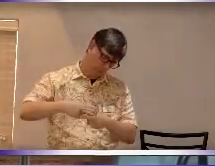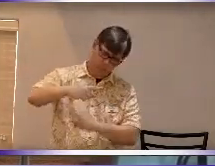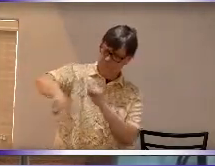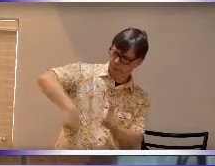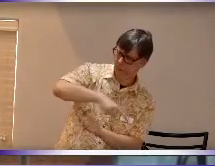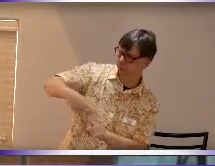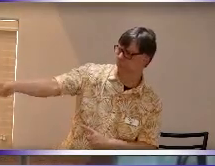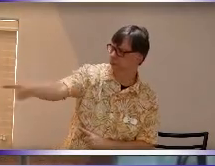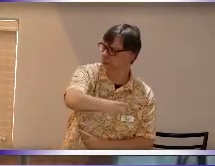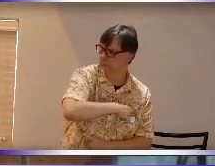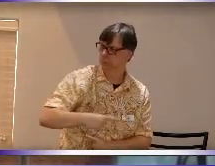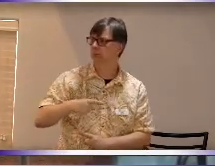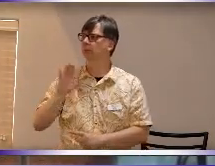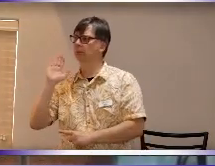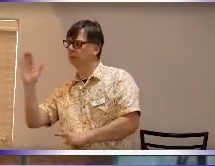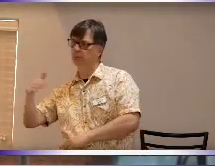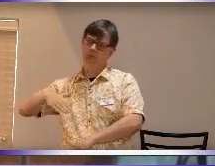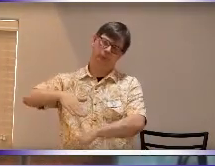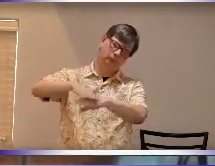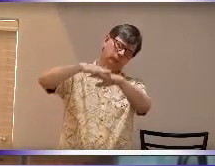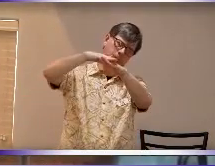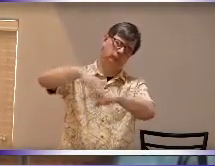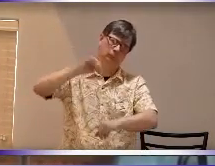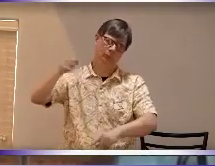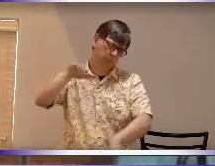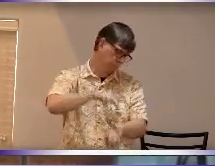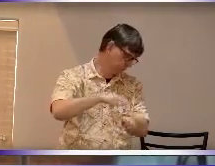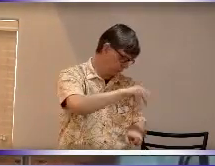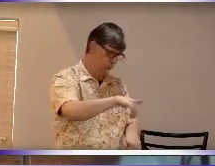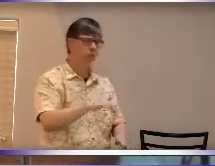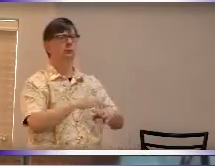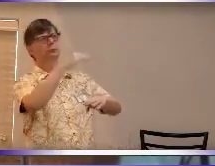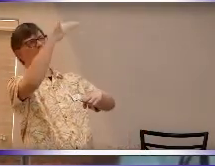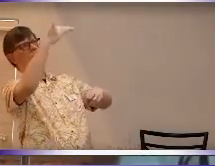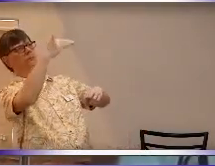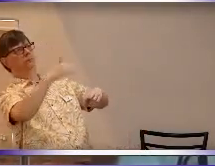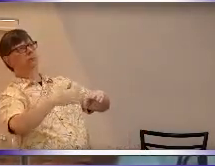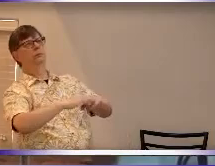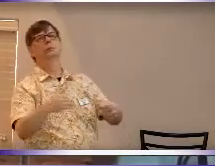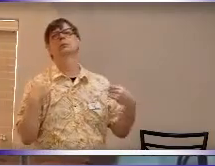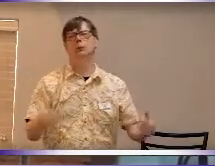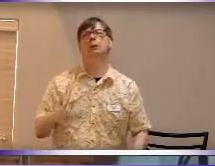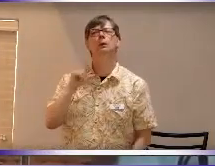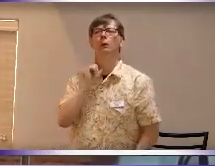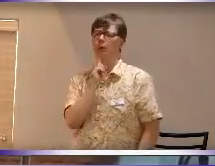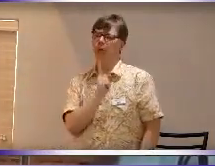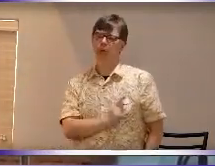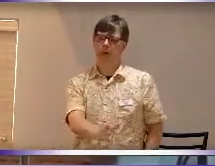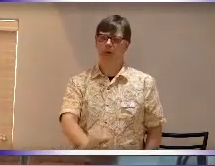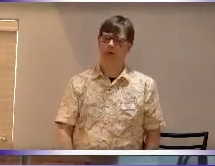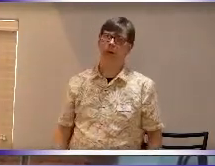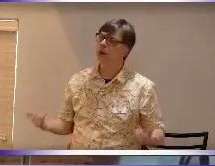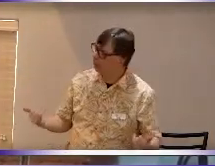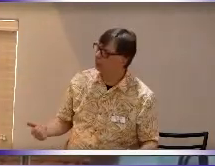us that we label. There's a chair. These are stairs. You know, I'm wearing blue.